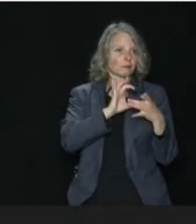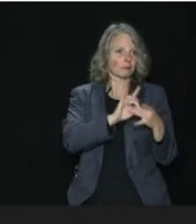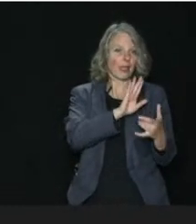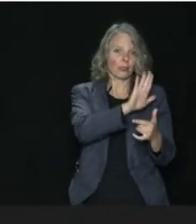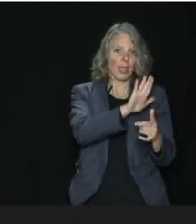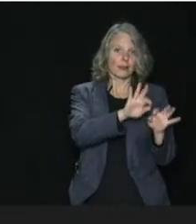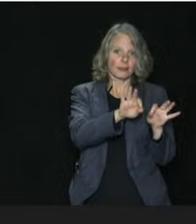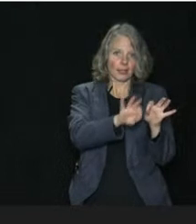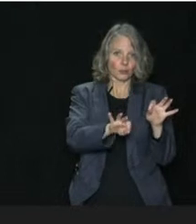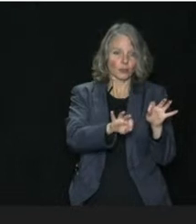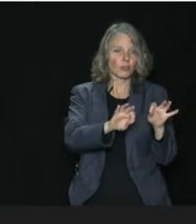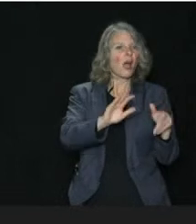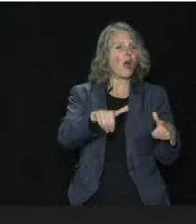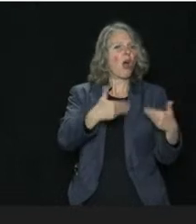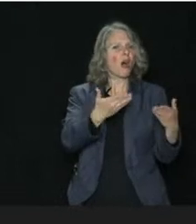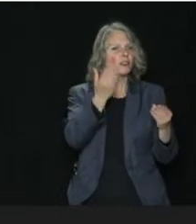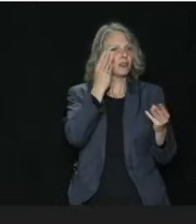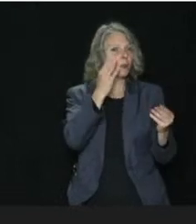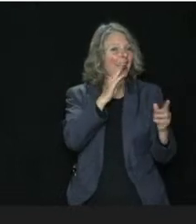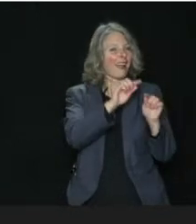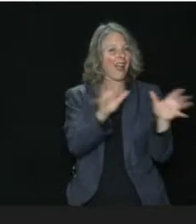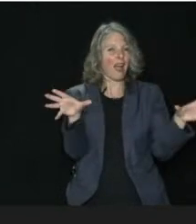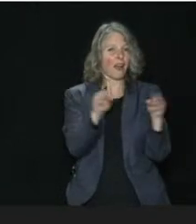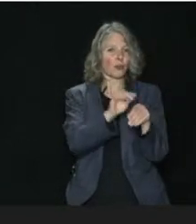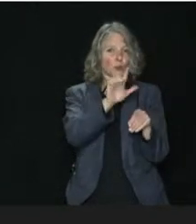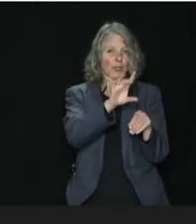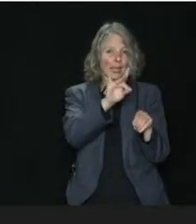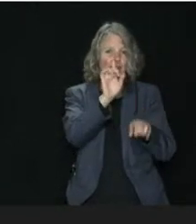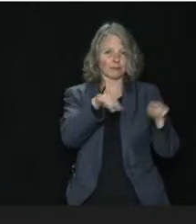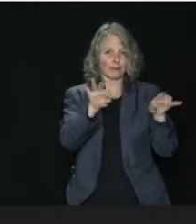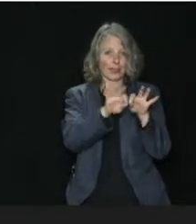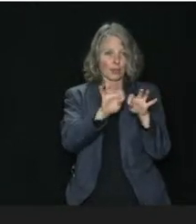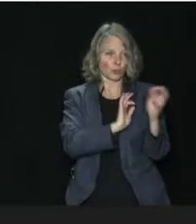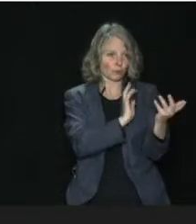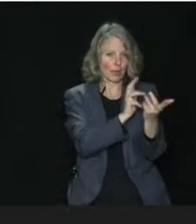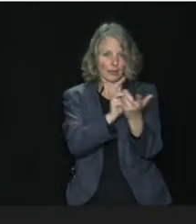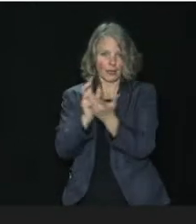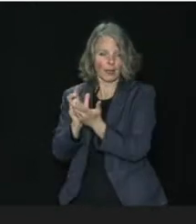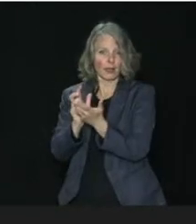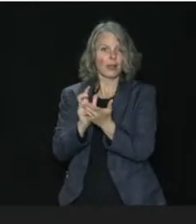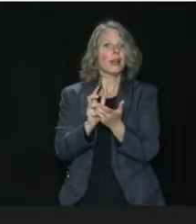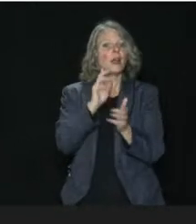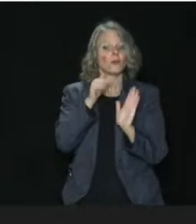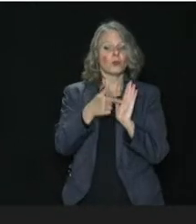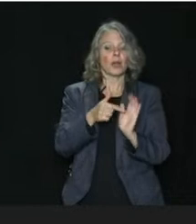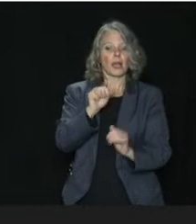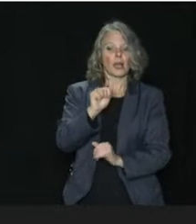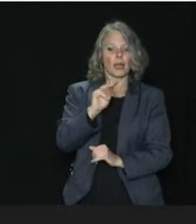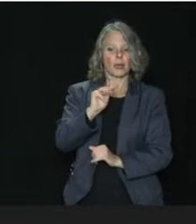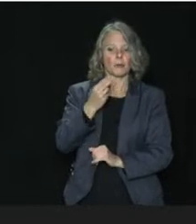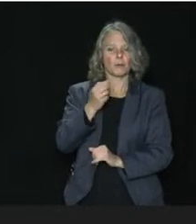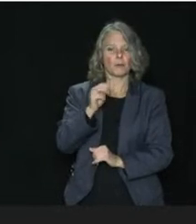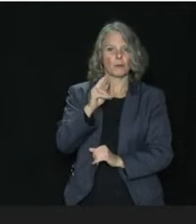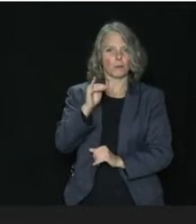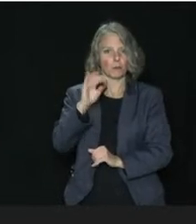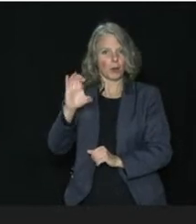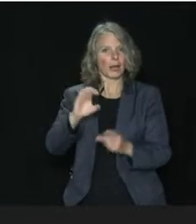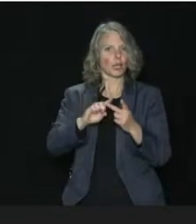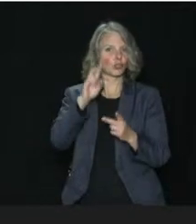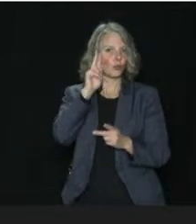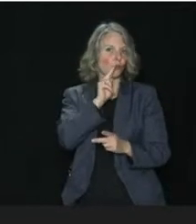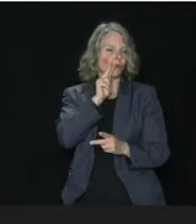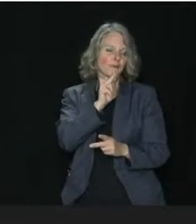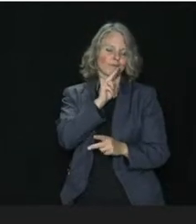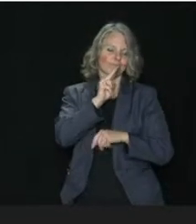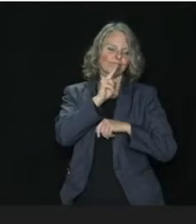including by offering resources in 28 different languages, from Amharic to Vietnamese.